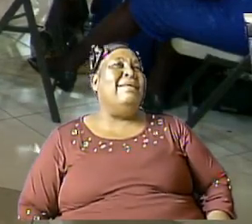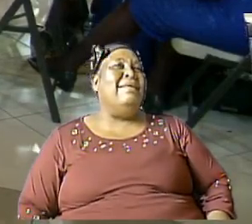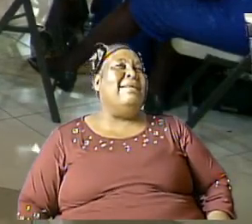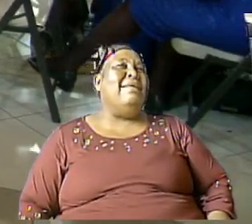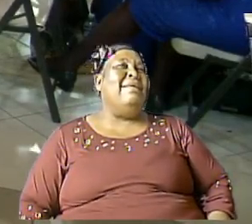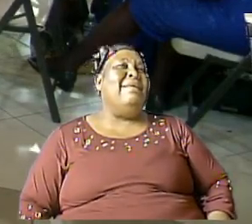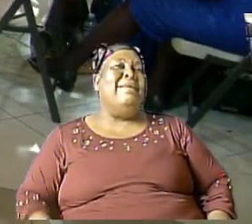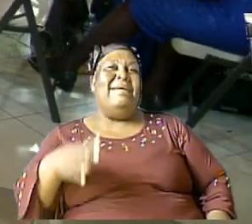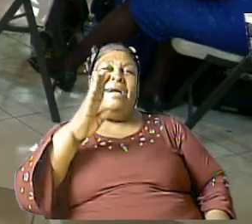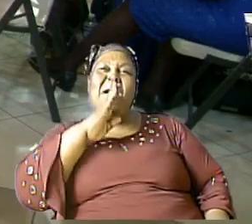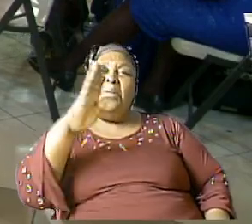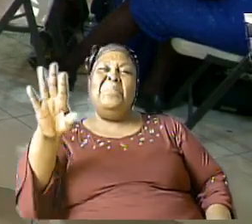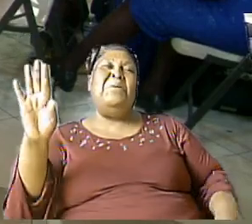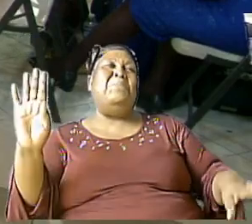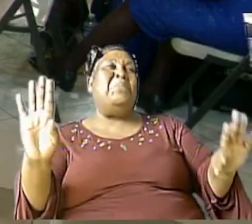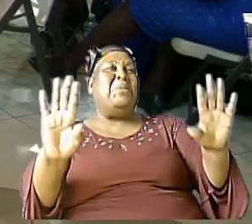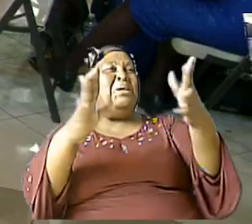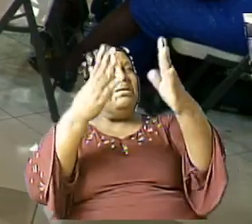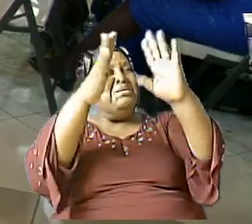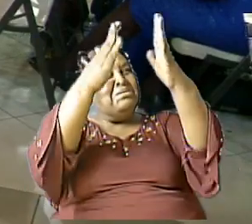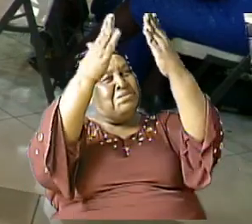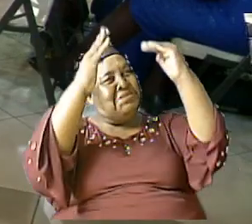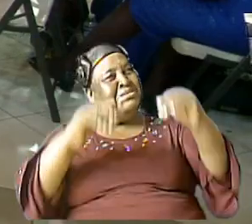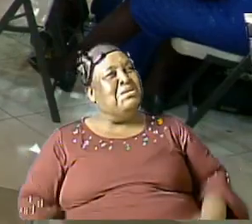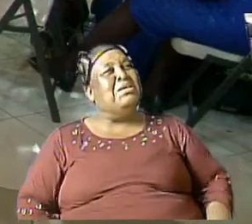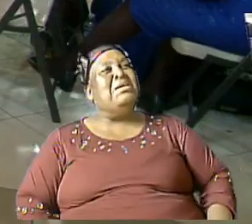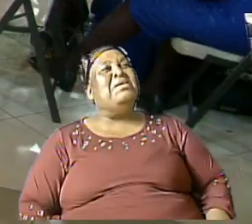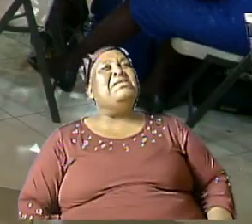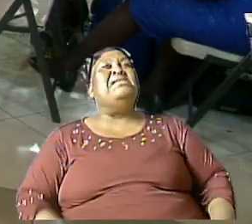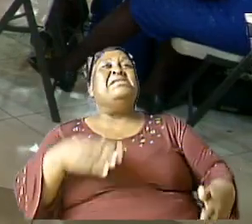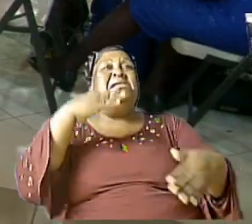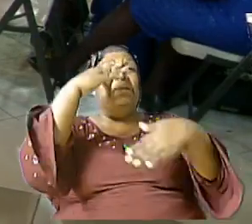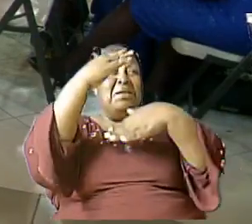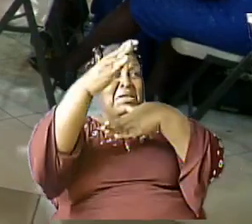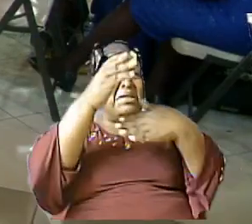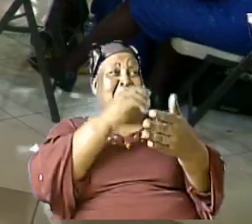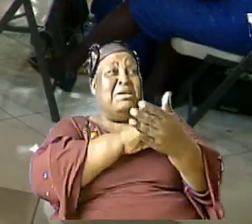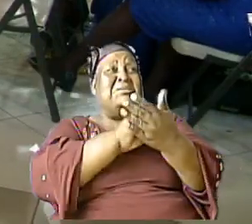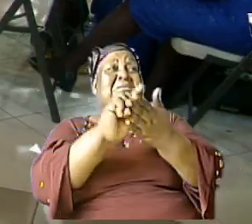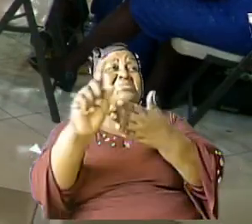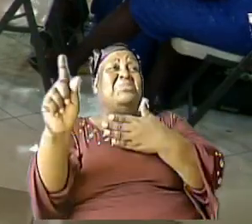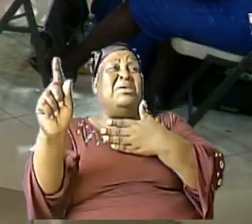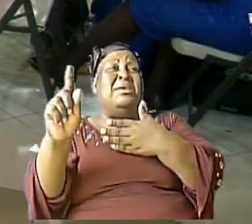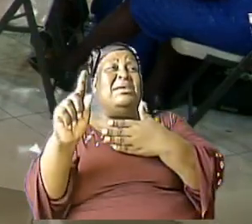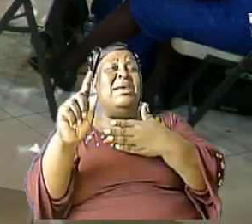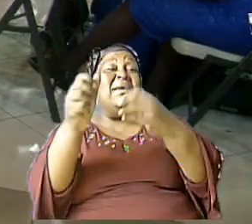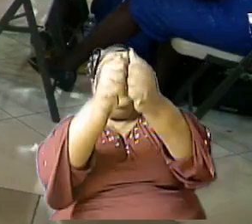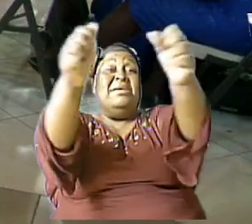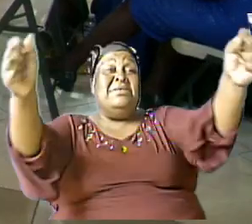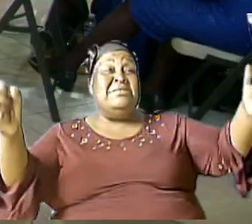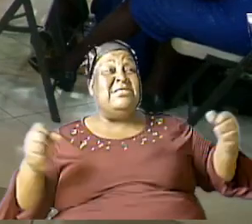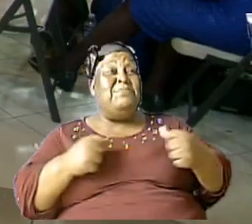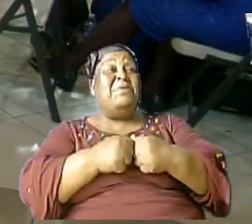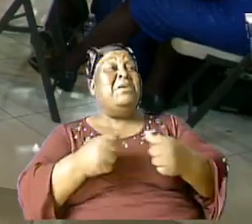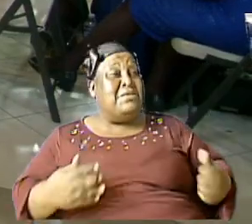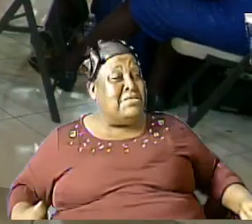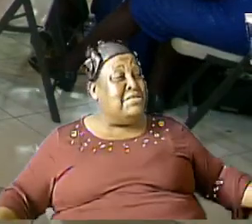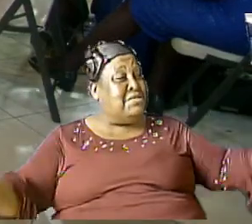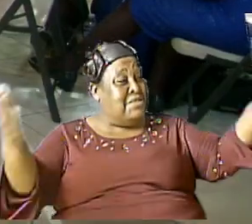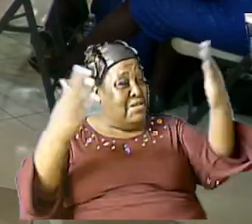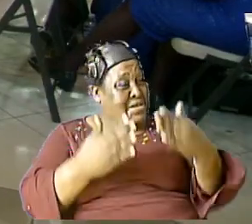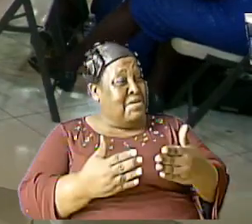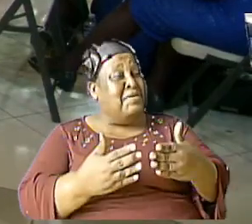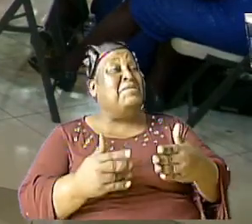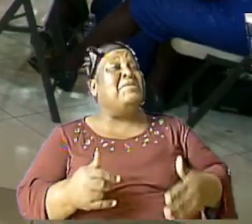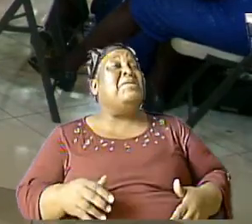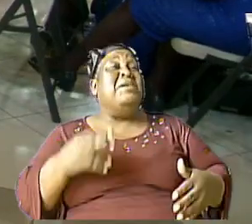God be praised. And look here, if next week twice this amount come, space is here. Space is going to be here.